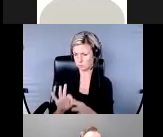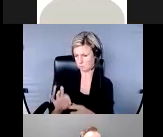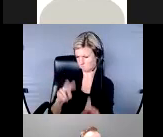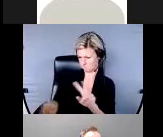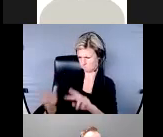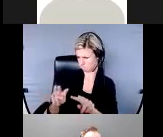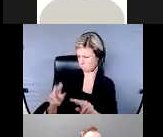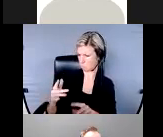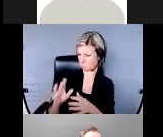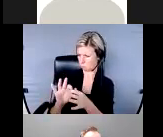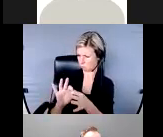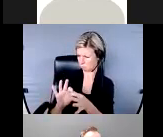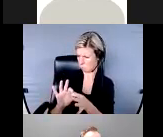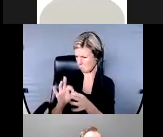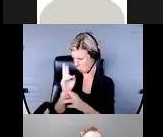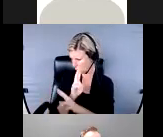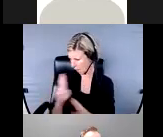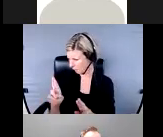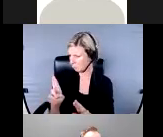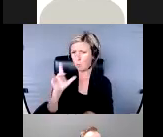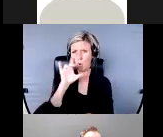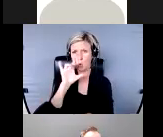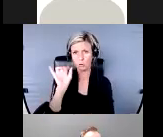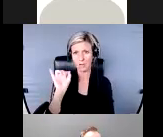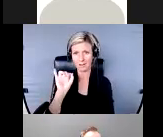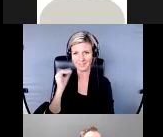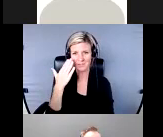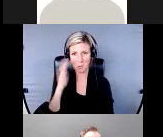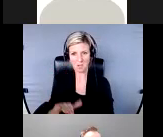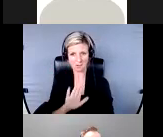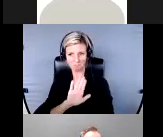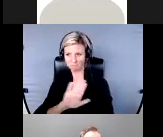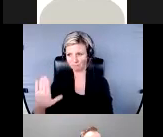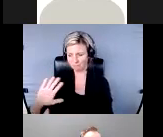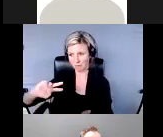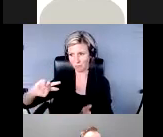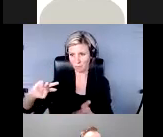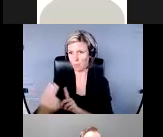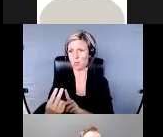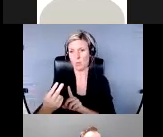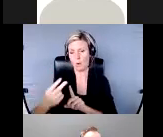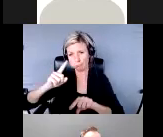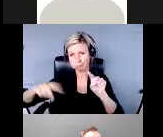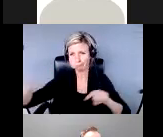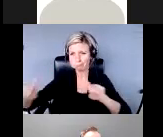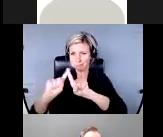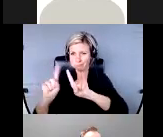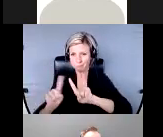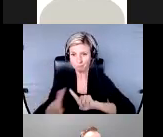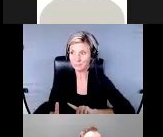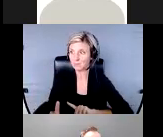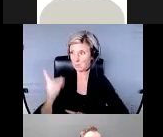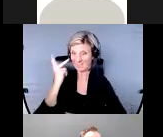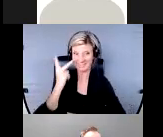all of the family members. It could be different too, couldn't it? You know, when you've got a family and, you know, there's that many people, if we look at this